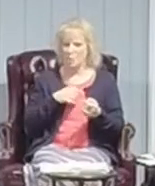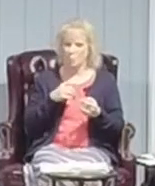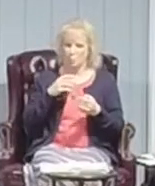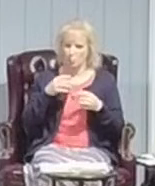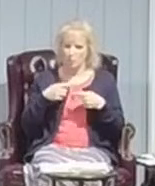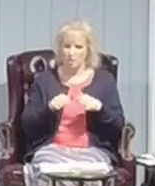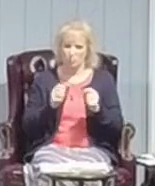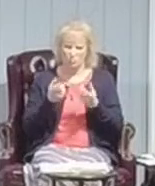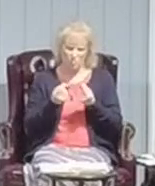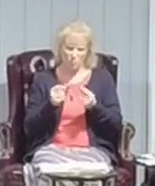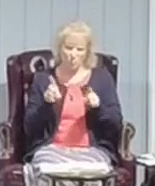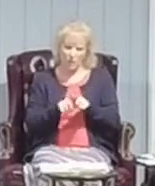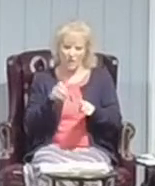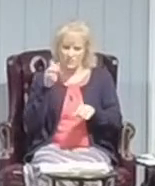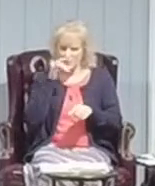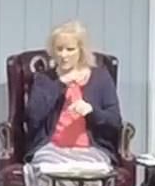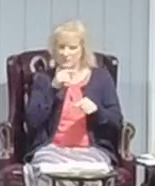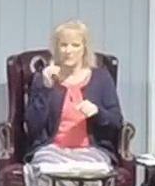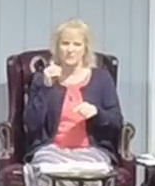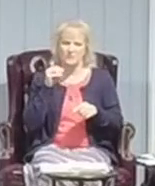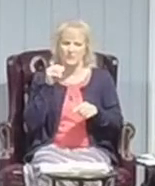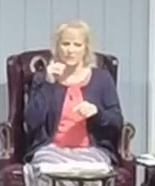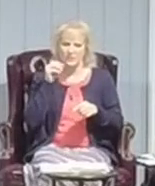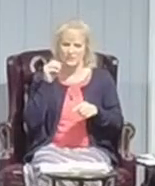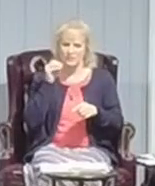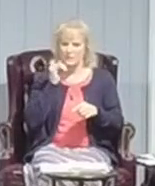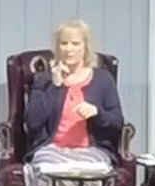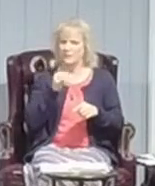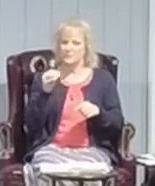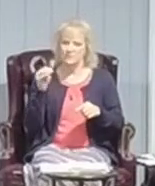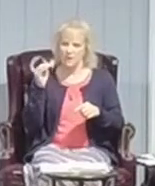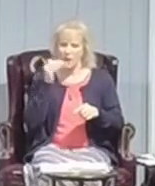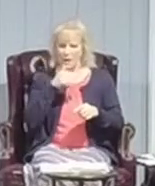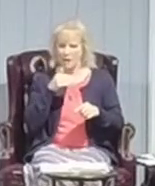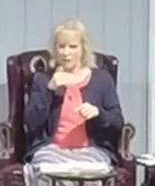our sin. We don't want people to have that bad opinion of us.